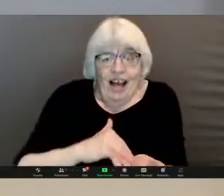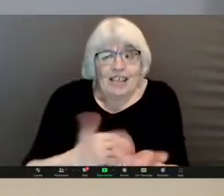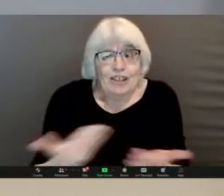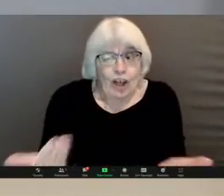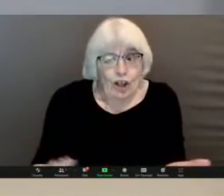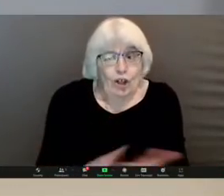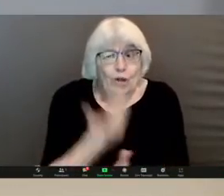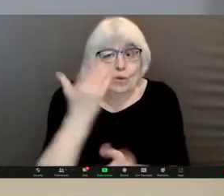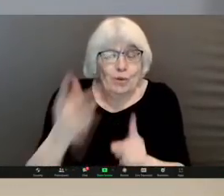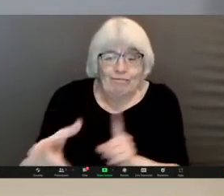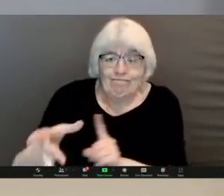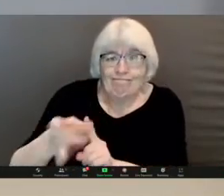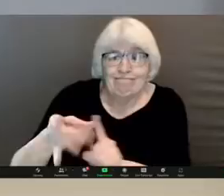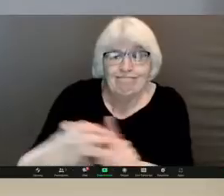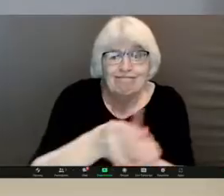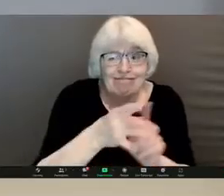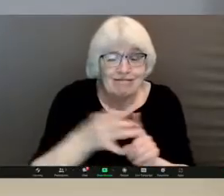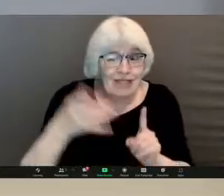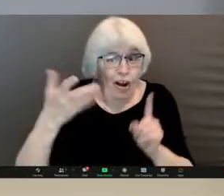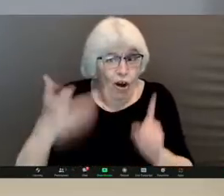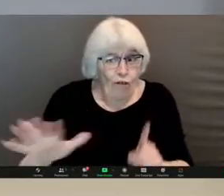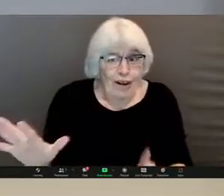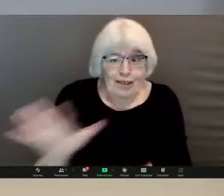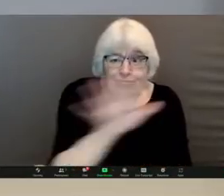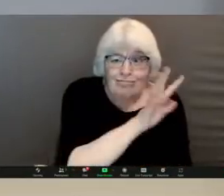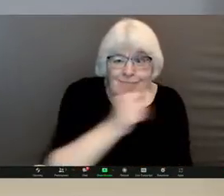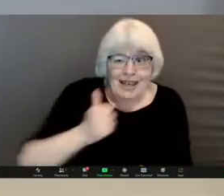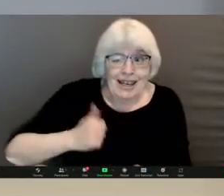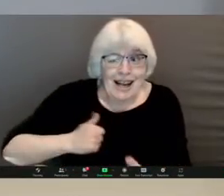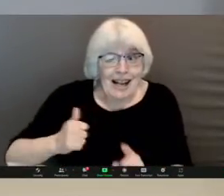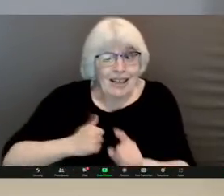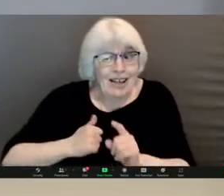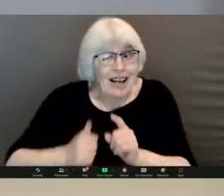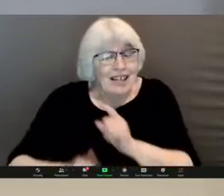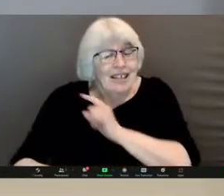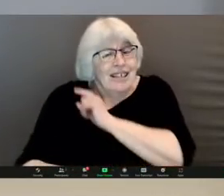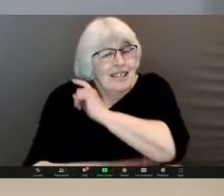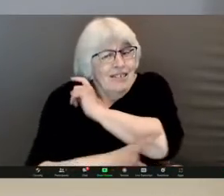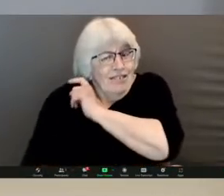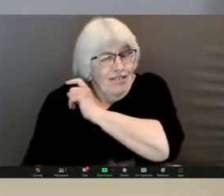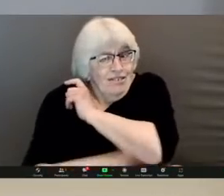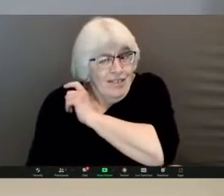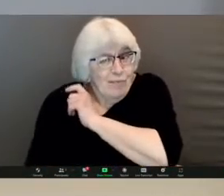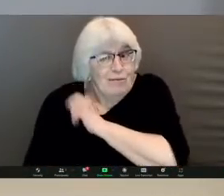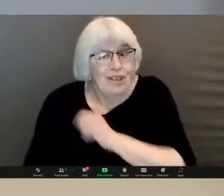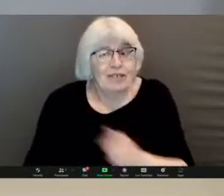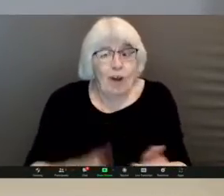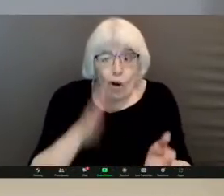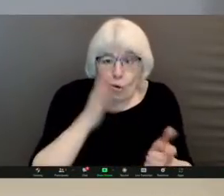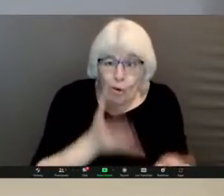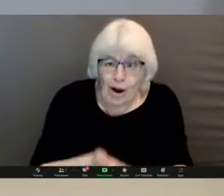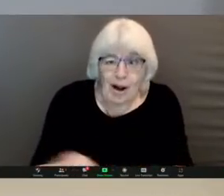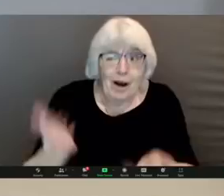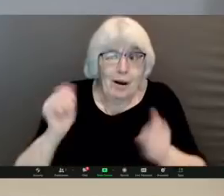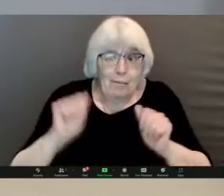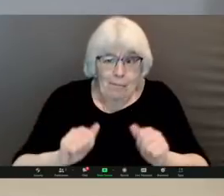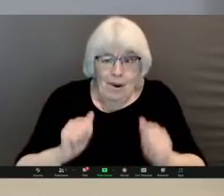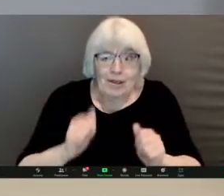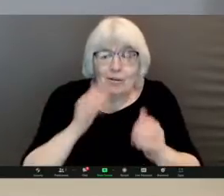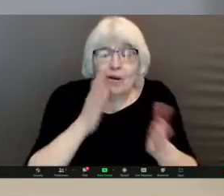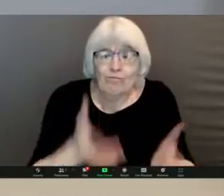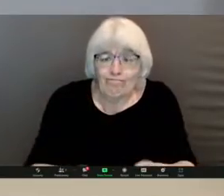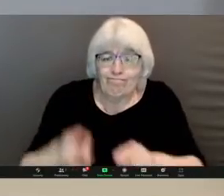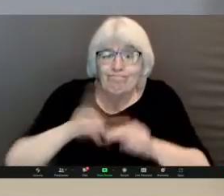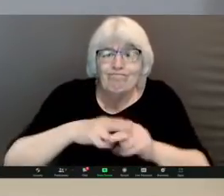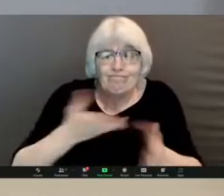4th wave will have greater impacts in terms of hospitalizations, ICU admissions, and deaths. Dr. Tam advised that in order